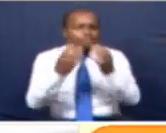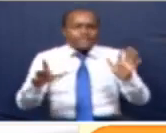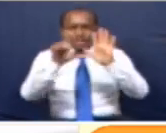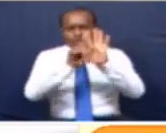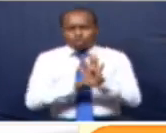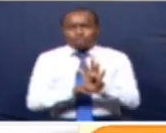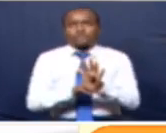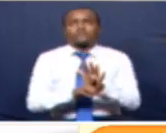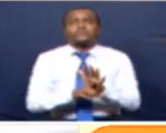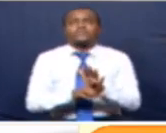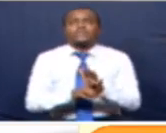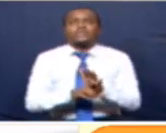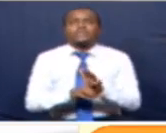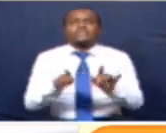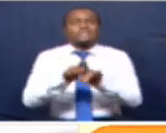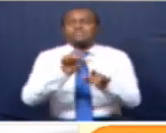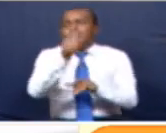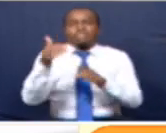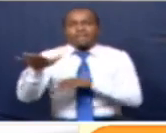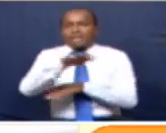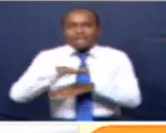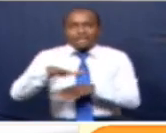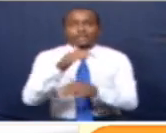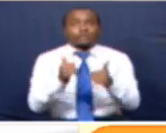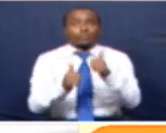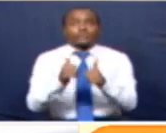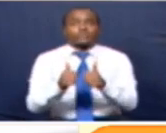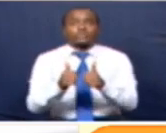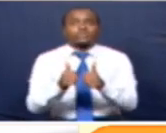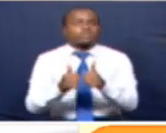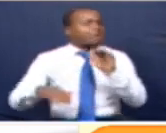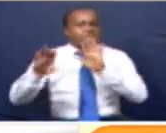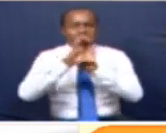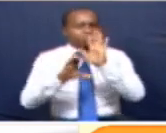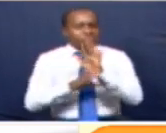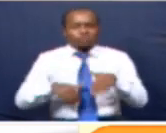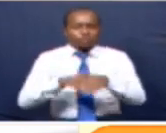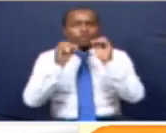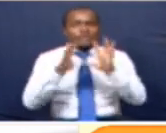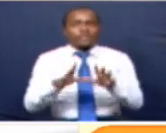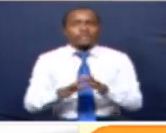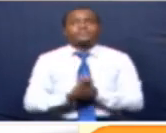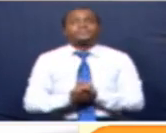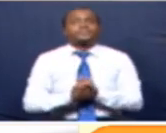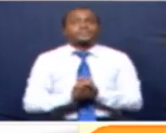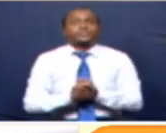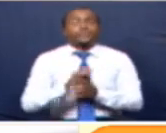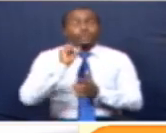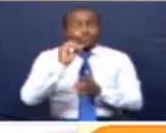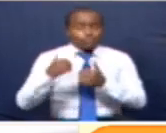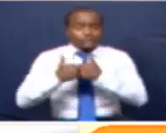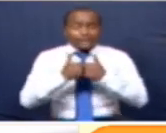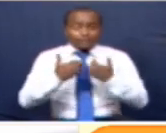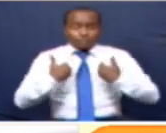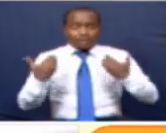justice system, but even in other areas, which are actually unconstitutional, and this one is one of them. So the challenge we have now